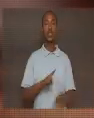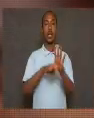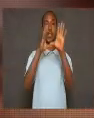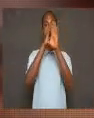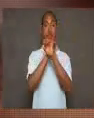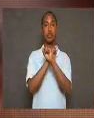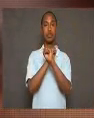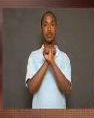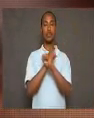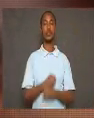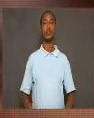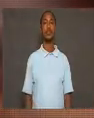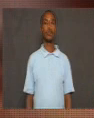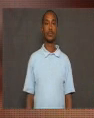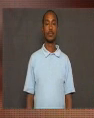Time's up!